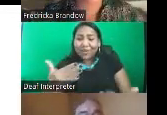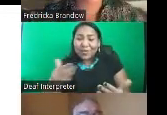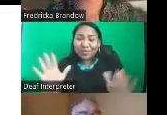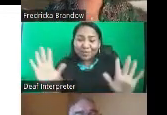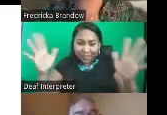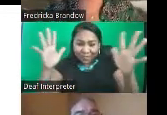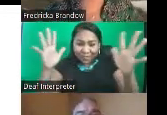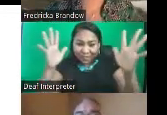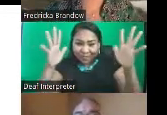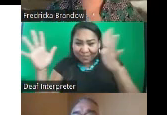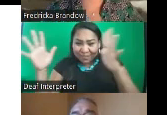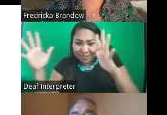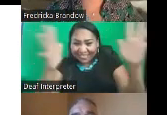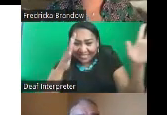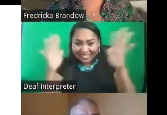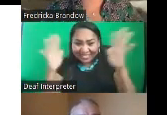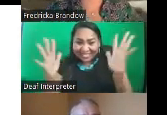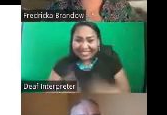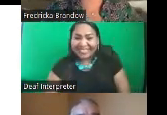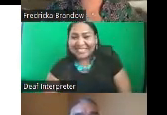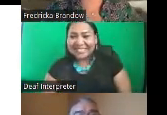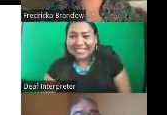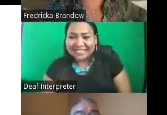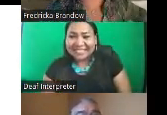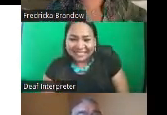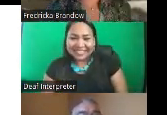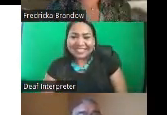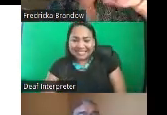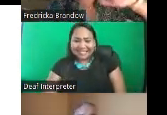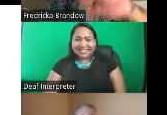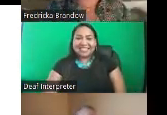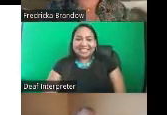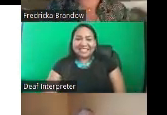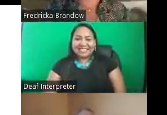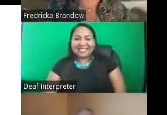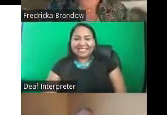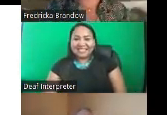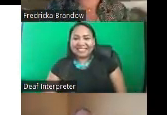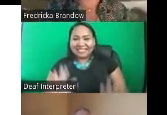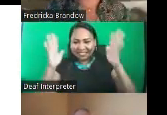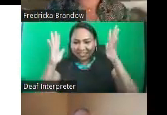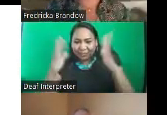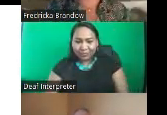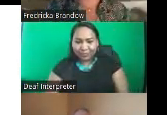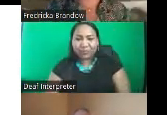Thank you. Thank you, Hope we everybody. hold. Thanks. Yes. Thanks, Kavai.